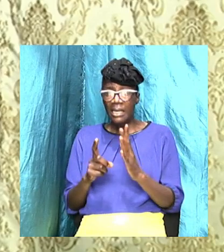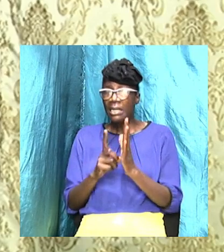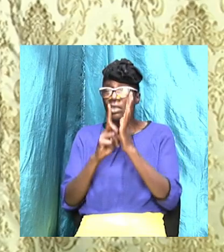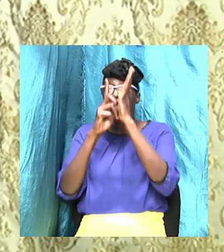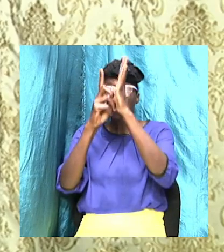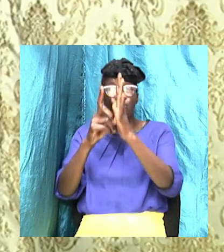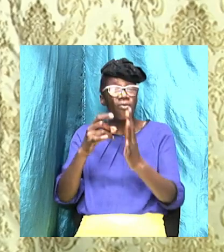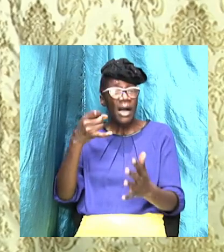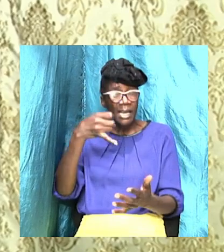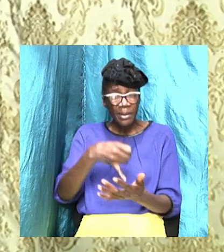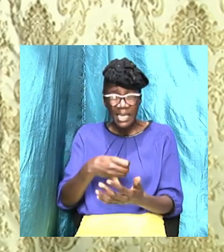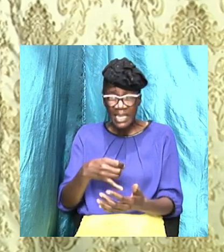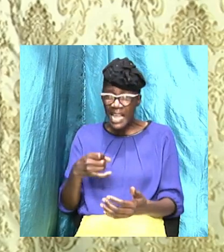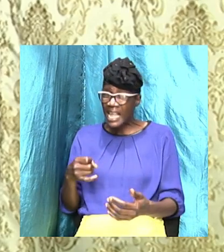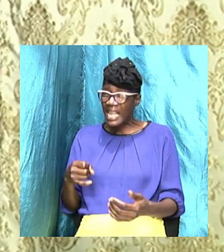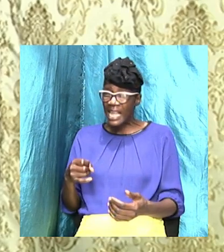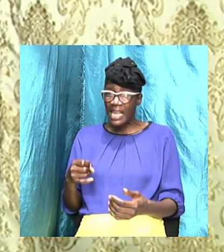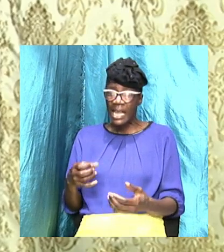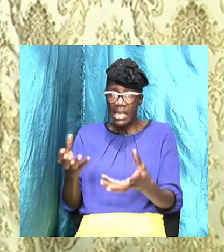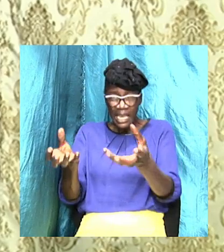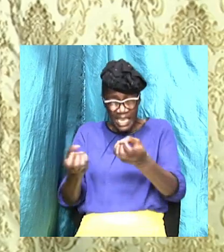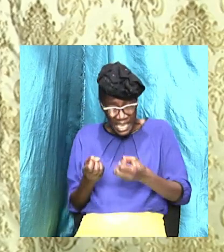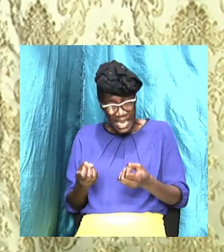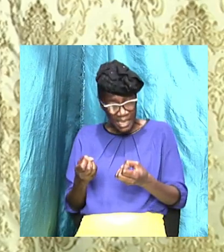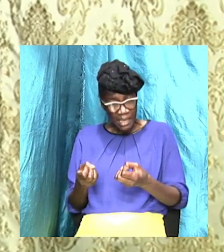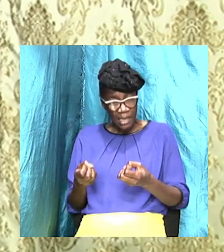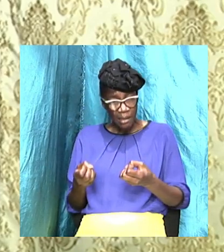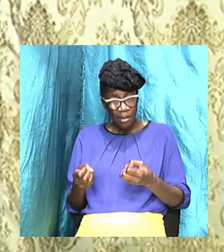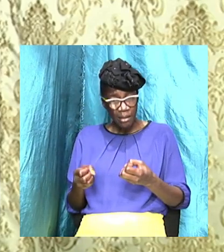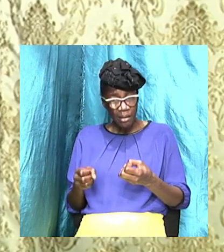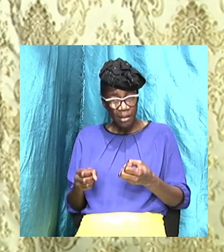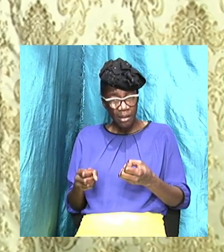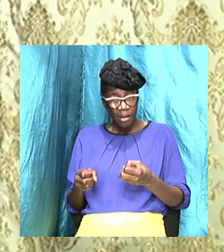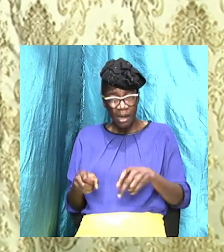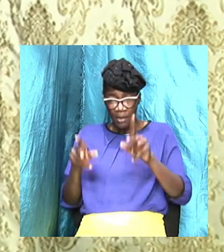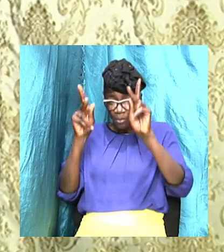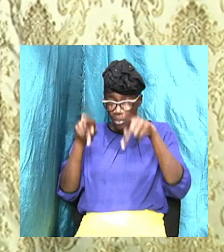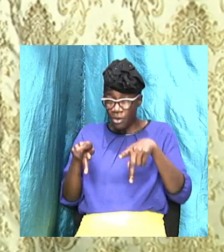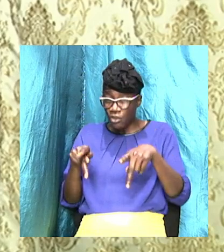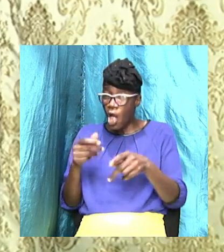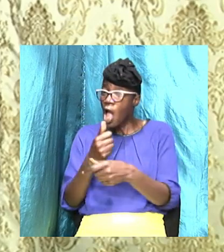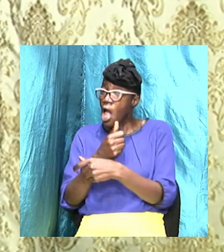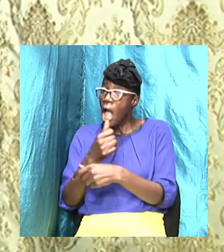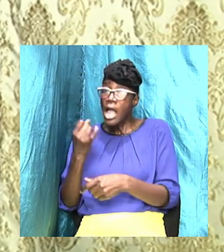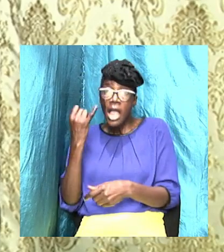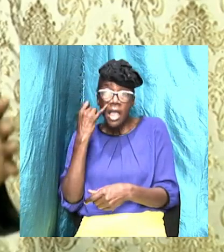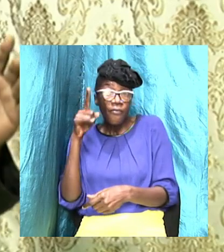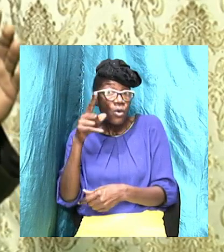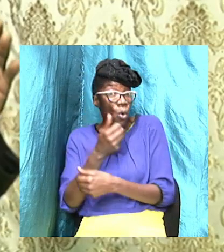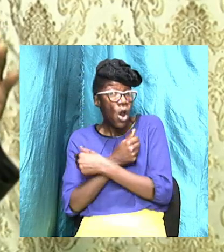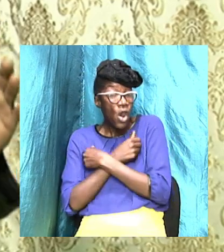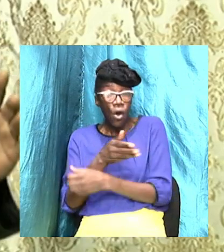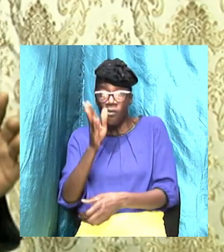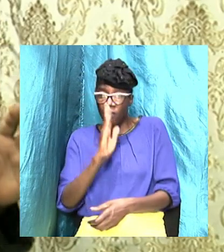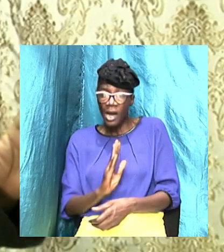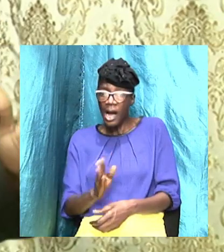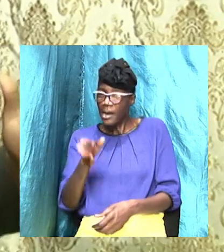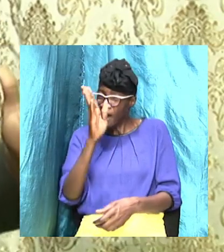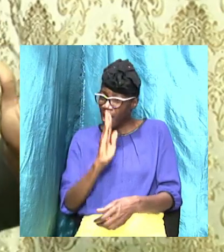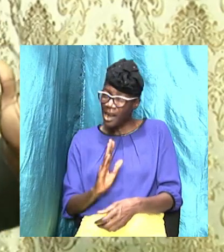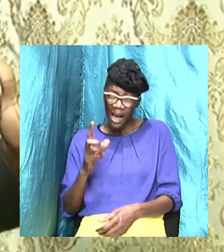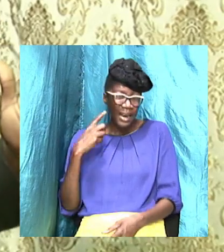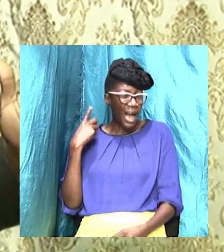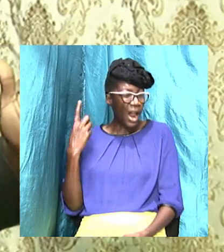get this, if we get this as individuals who love God, if we get this, that just God alone is